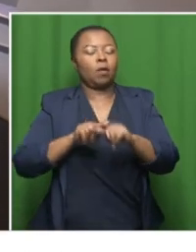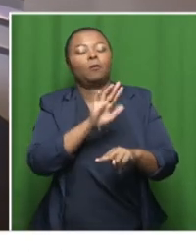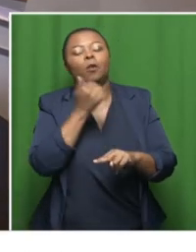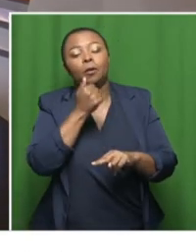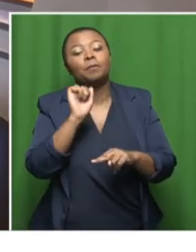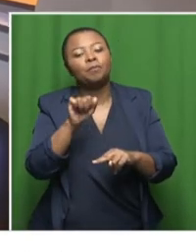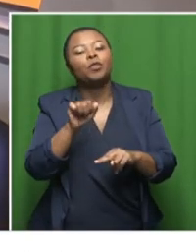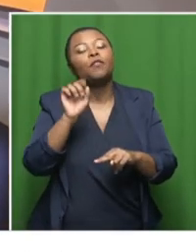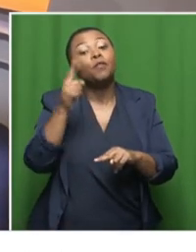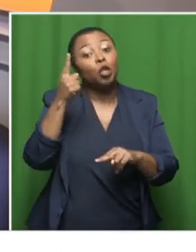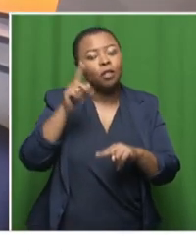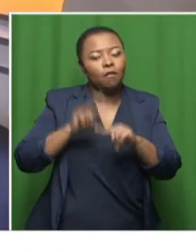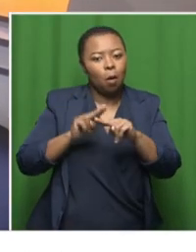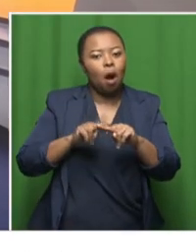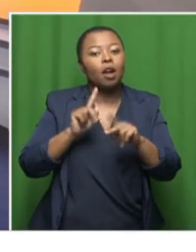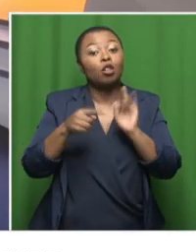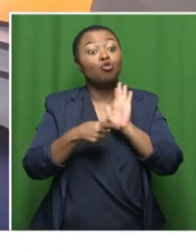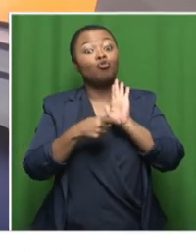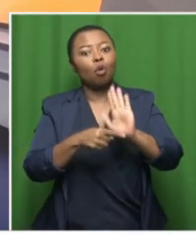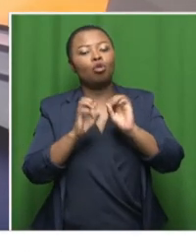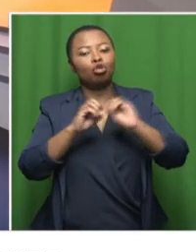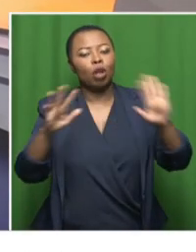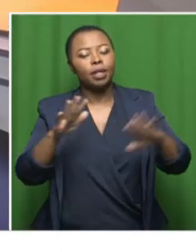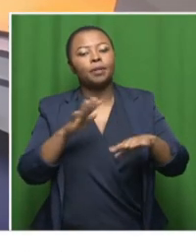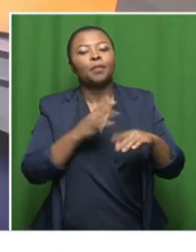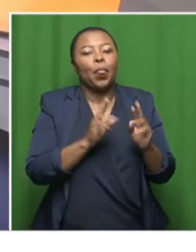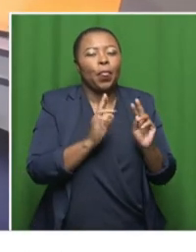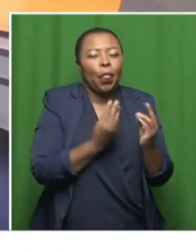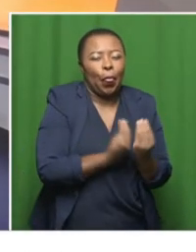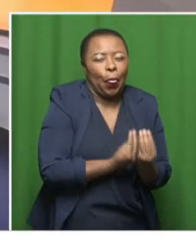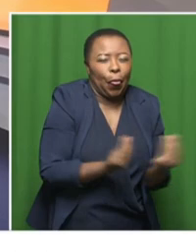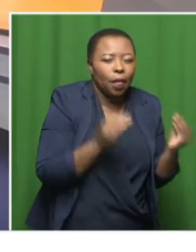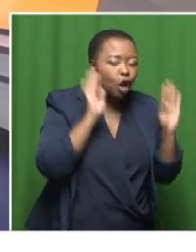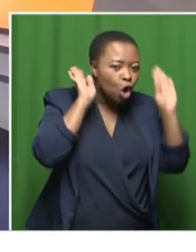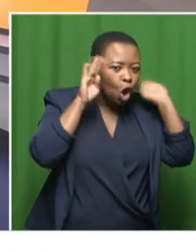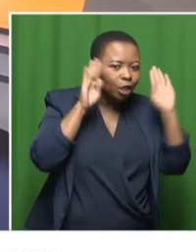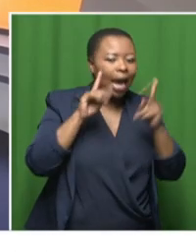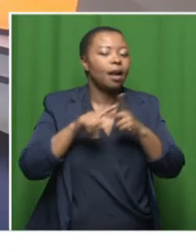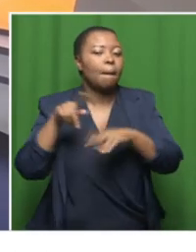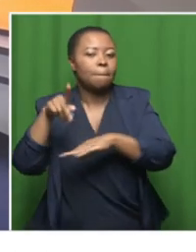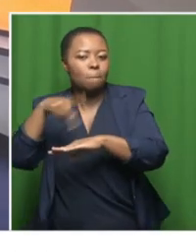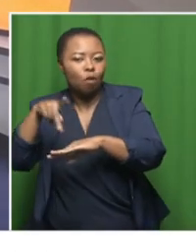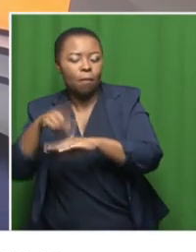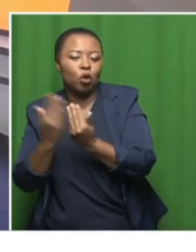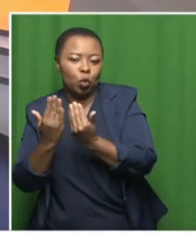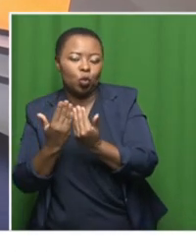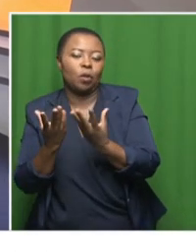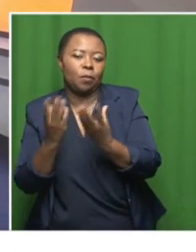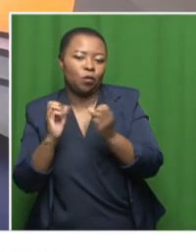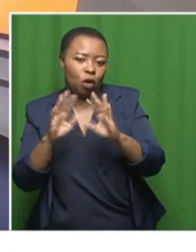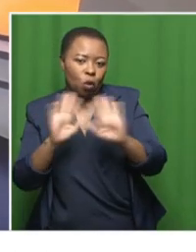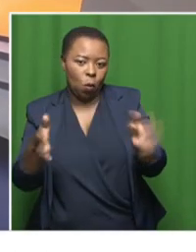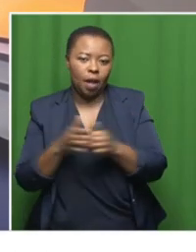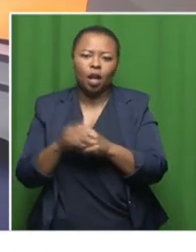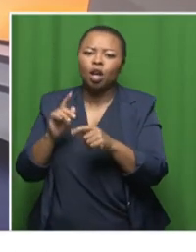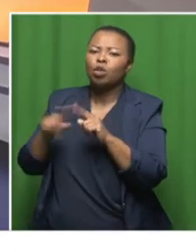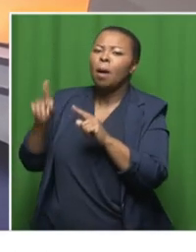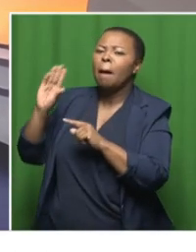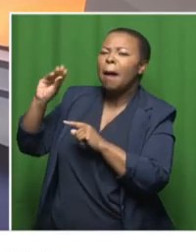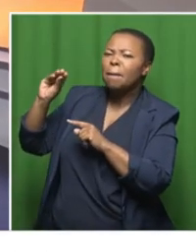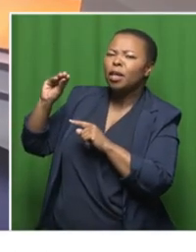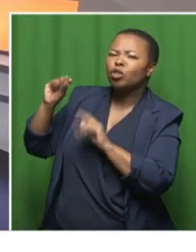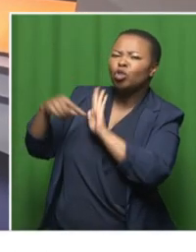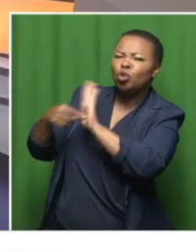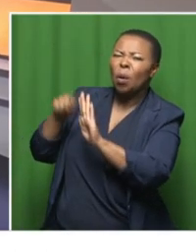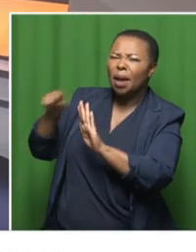we'll start showing at primary schools and nursery schools. So what kind of lessons do kids learn from every puppet show? I mean, is